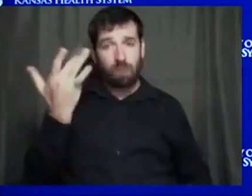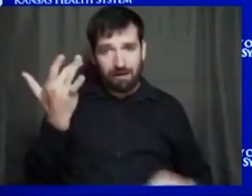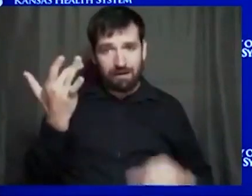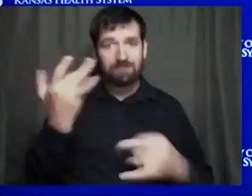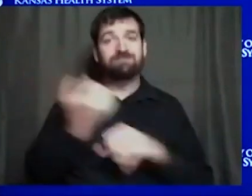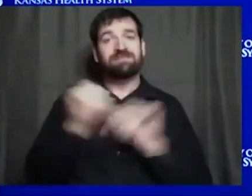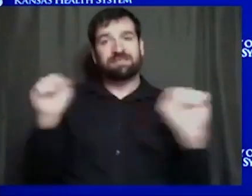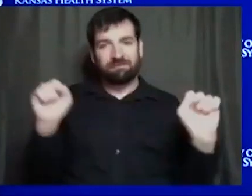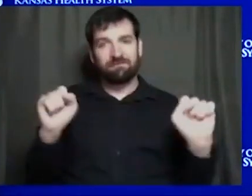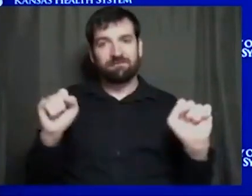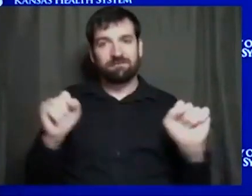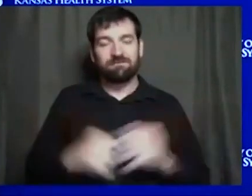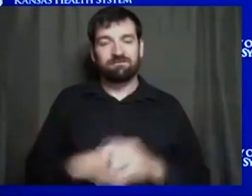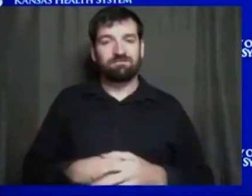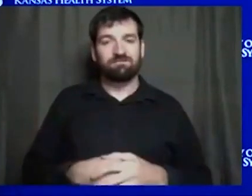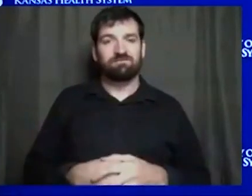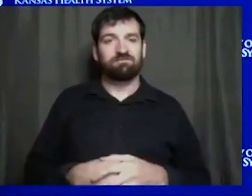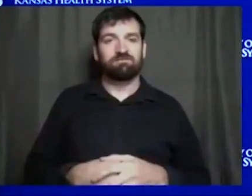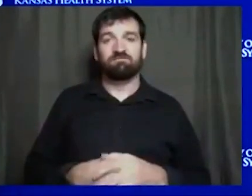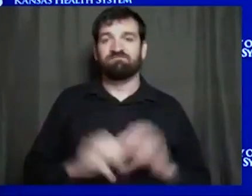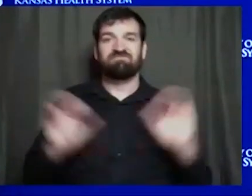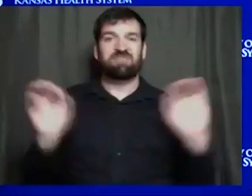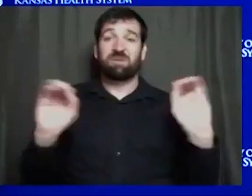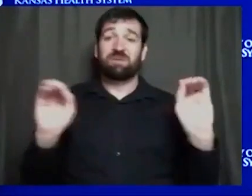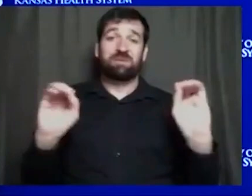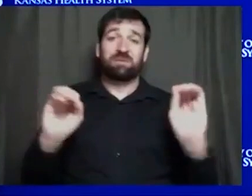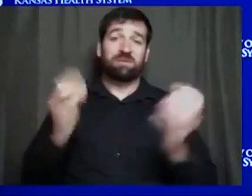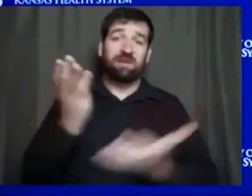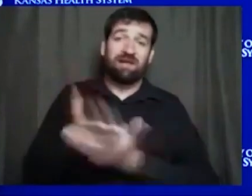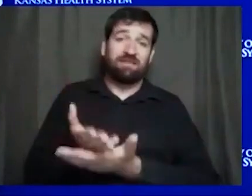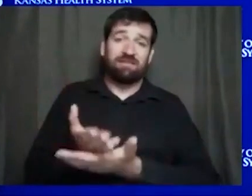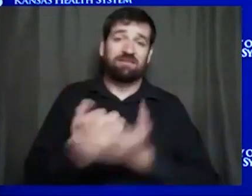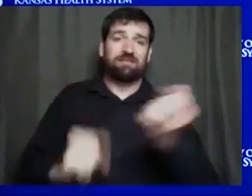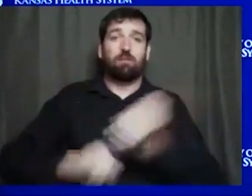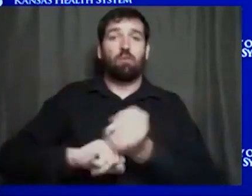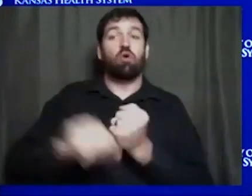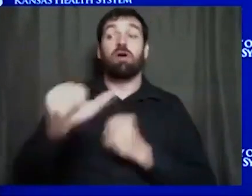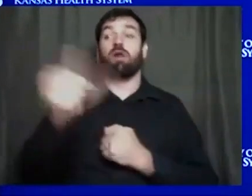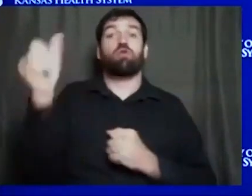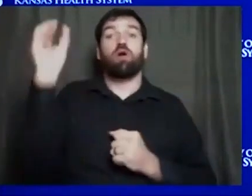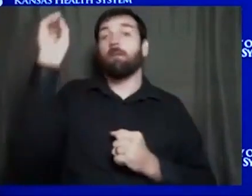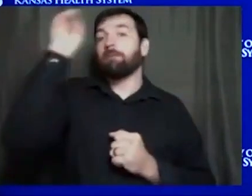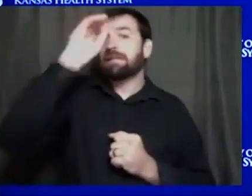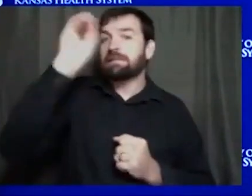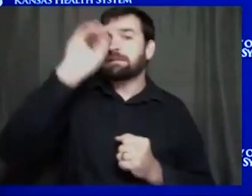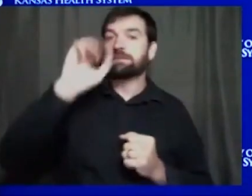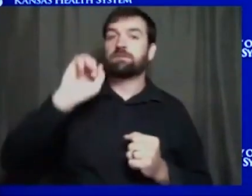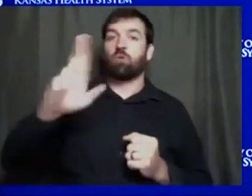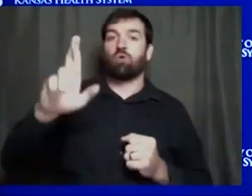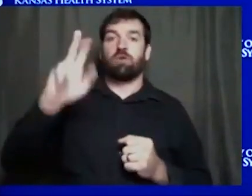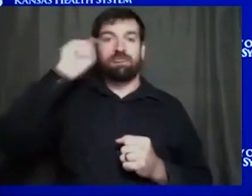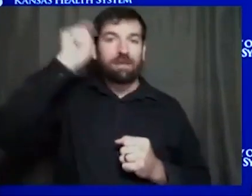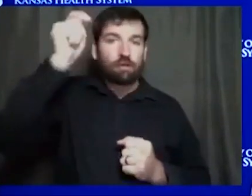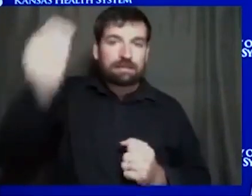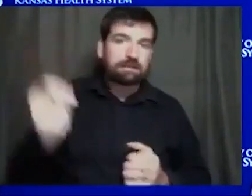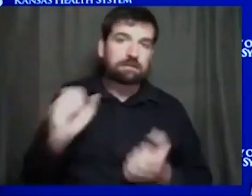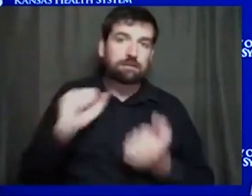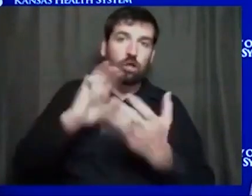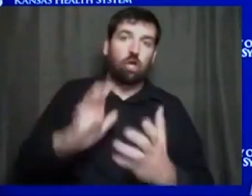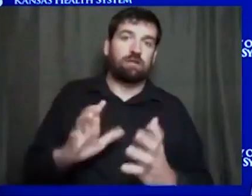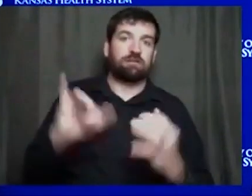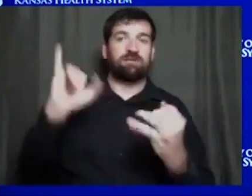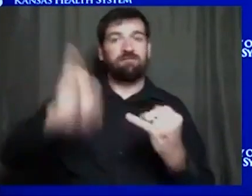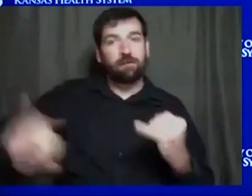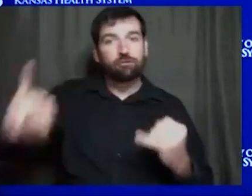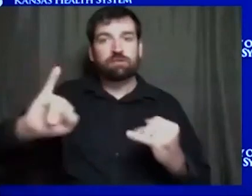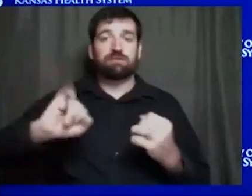is no evidence supporting those other opinions or theories that it causes more infection, it's harmful for their child. So it's